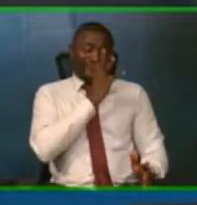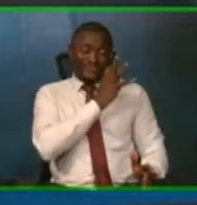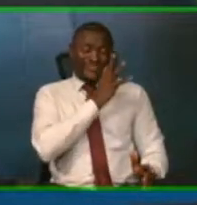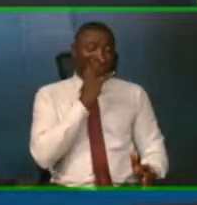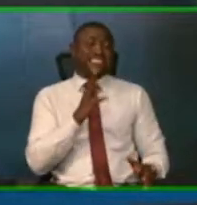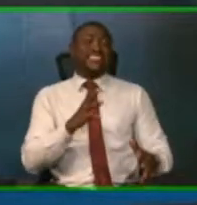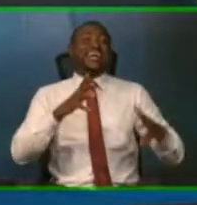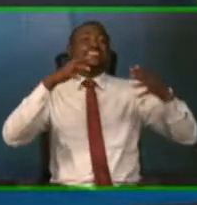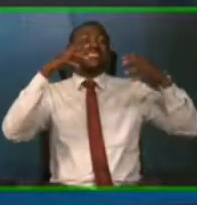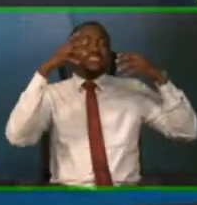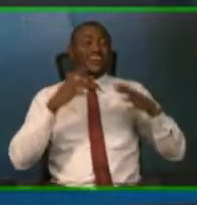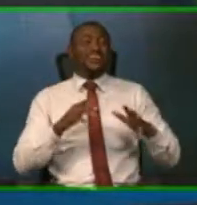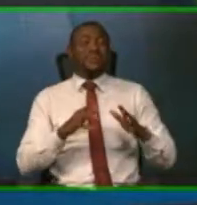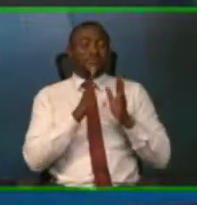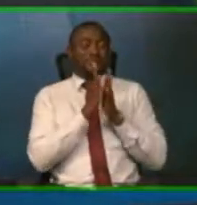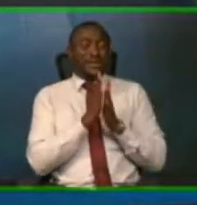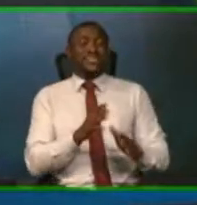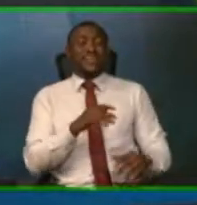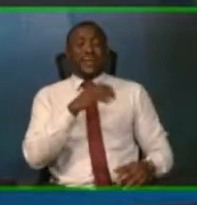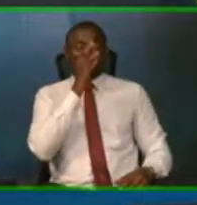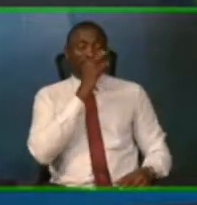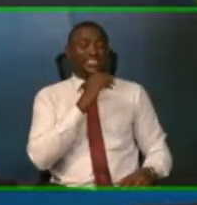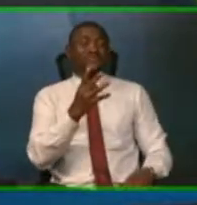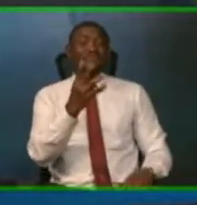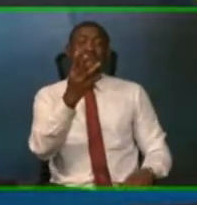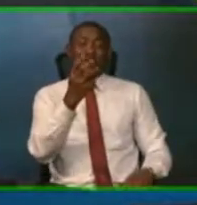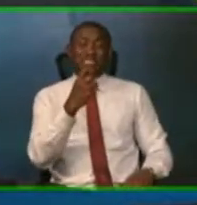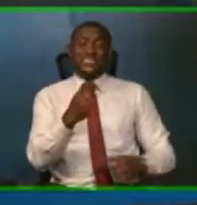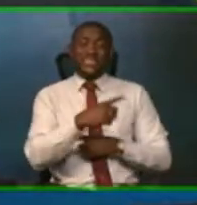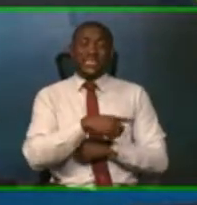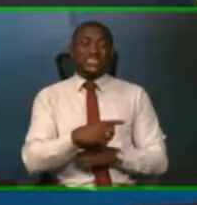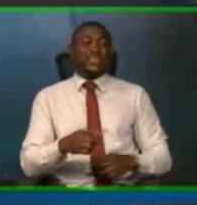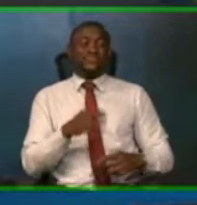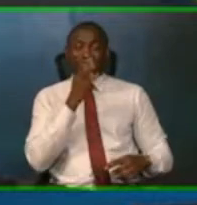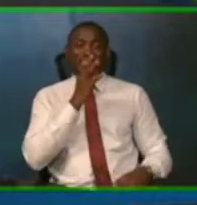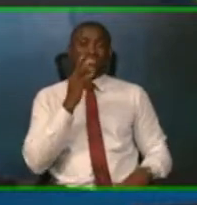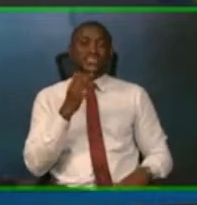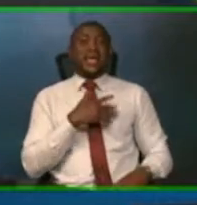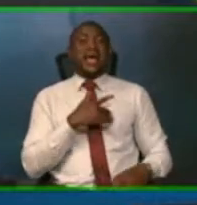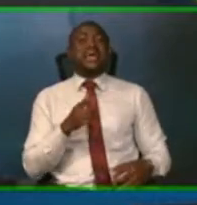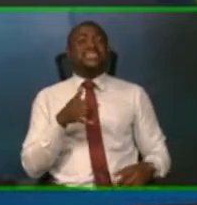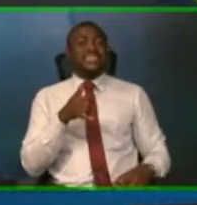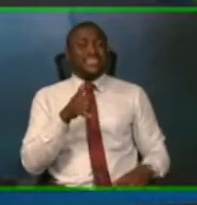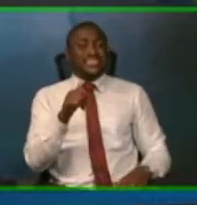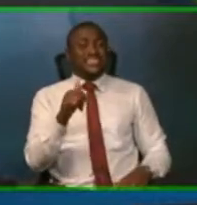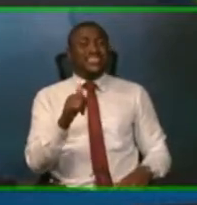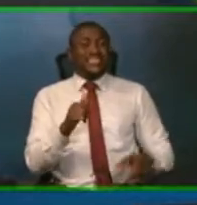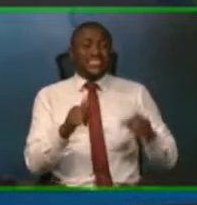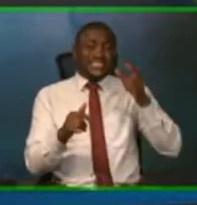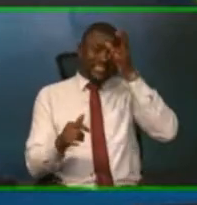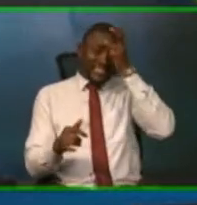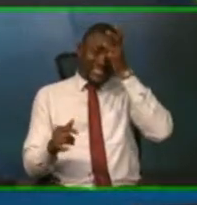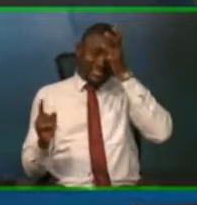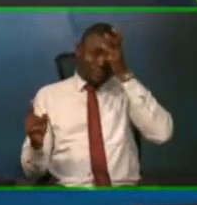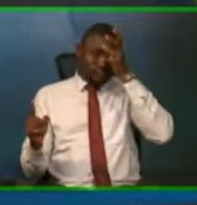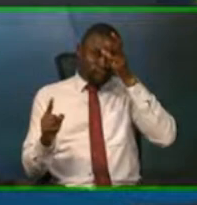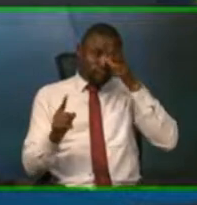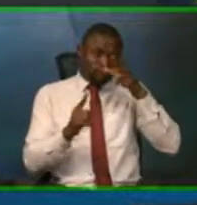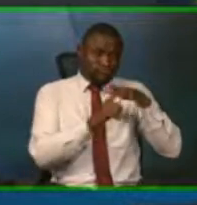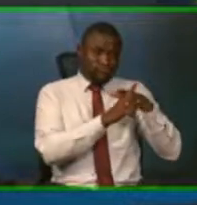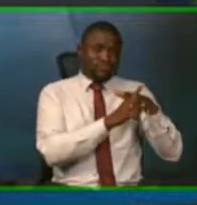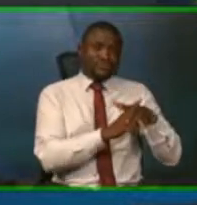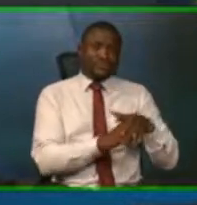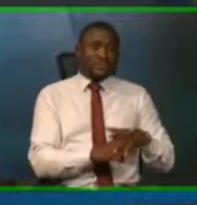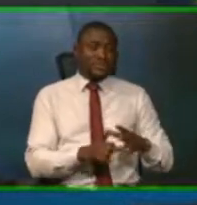done praying 40 days with fasting, and Satan shows up. No shaking, no